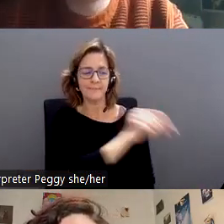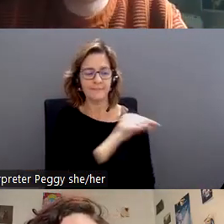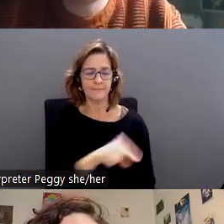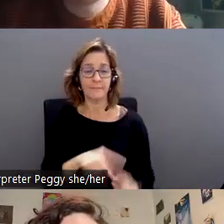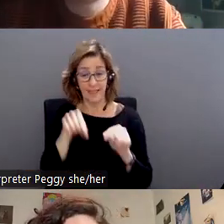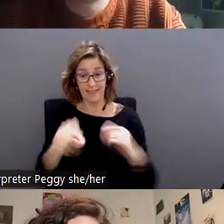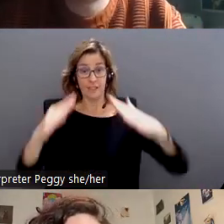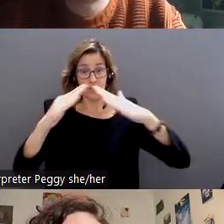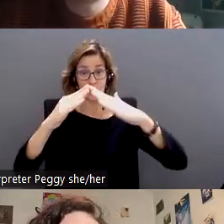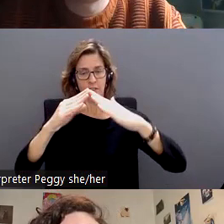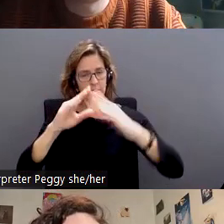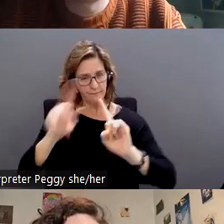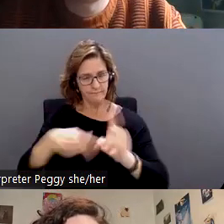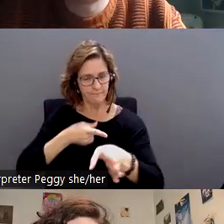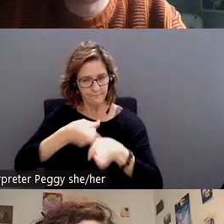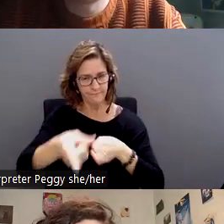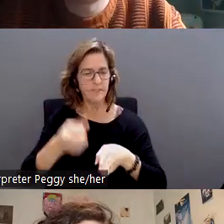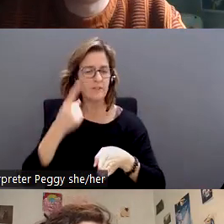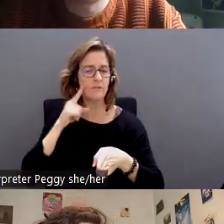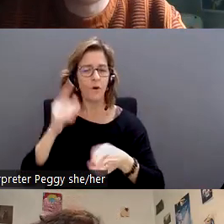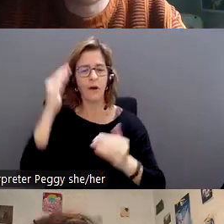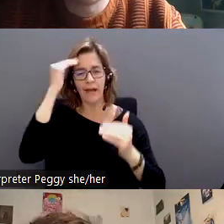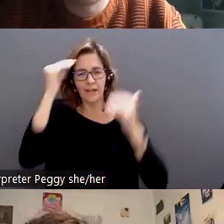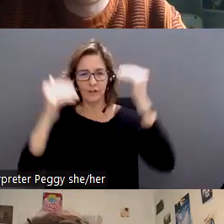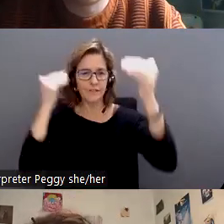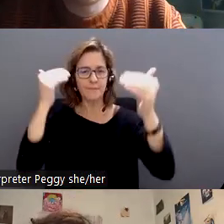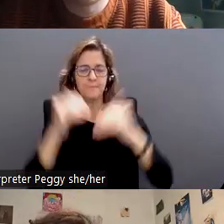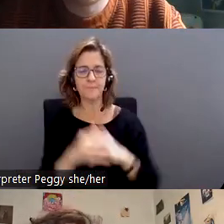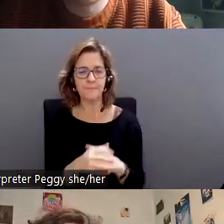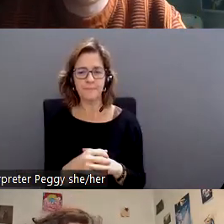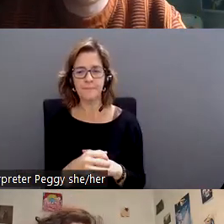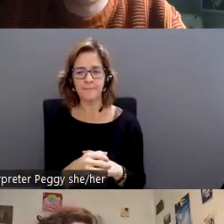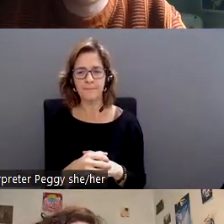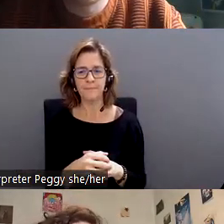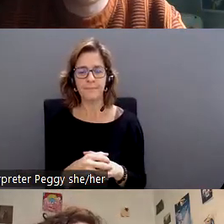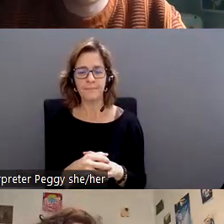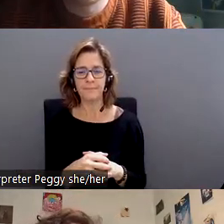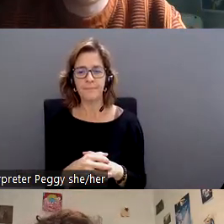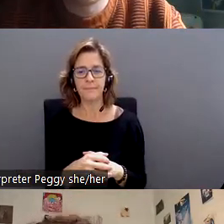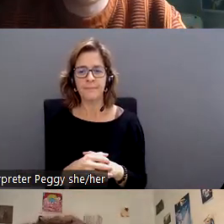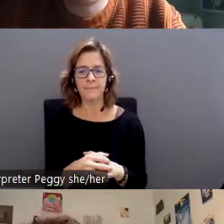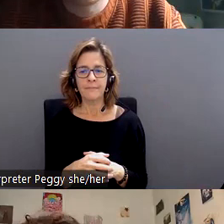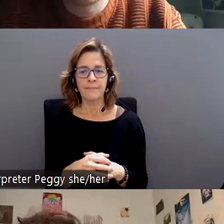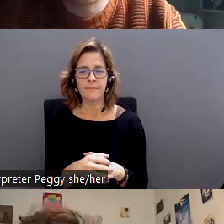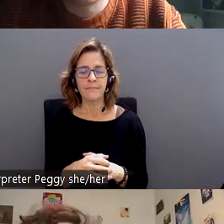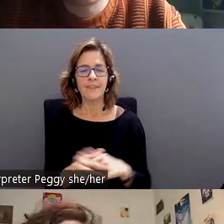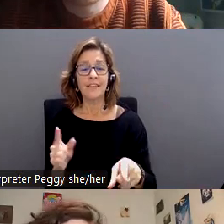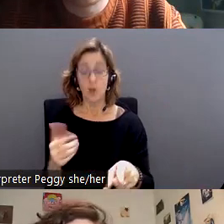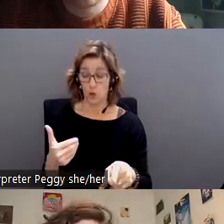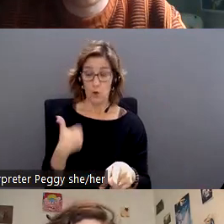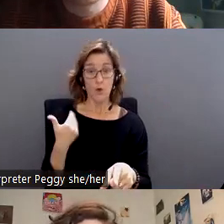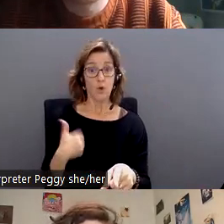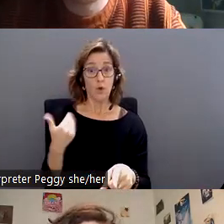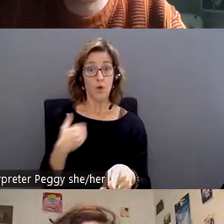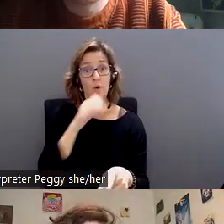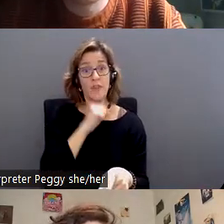kind to be specifically dedicated to adults. So we do have people who are, in that youth range,